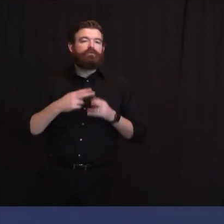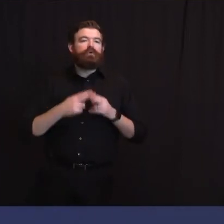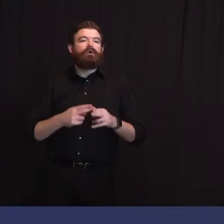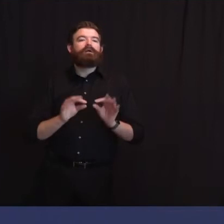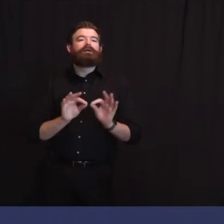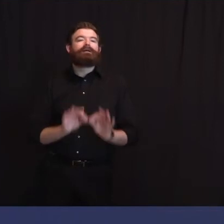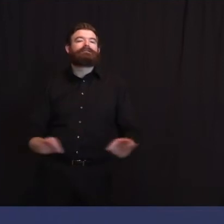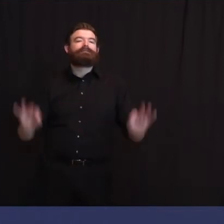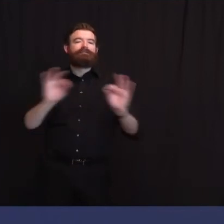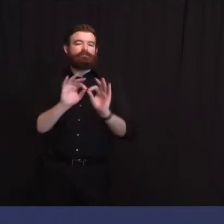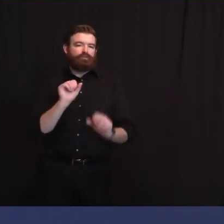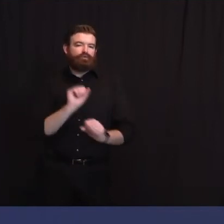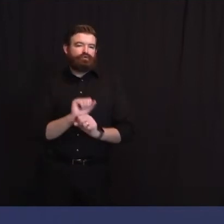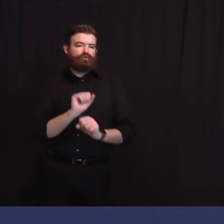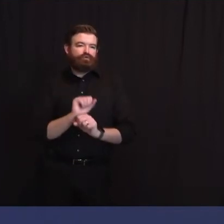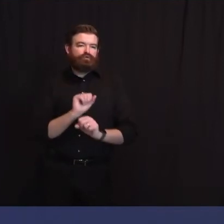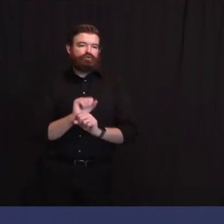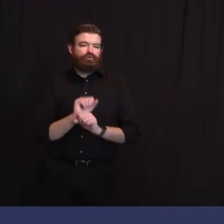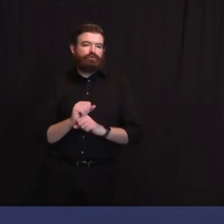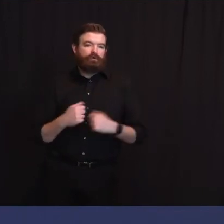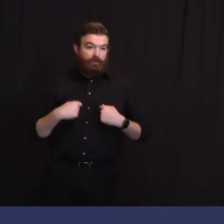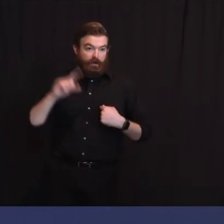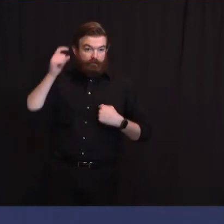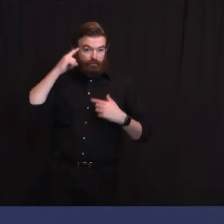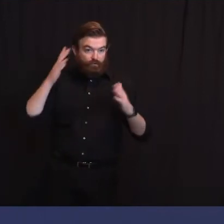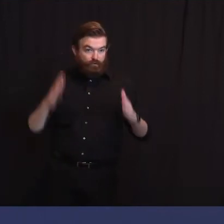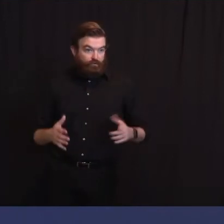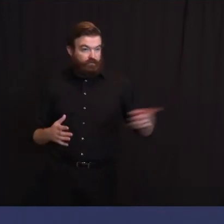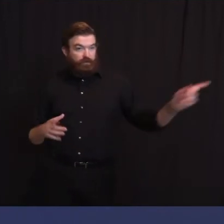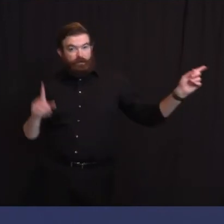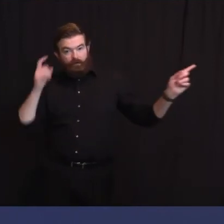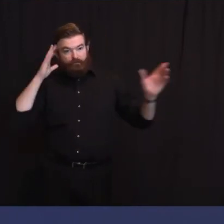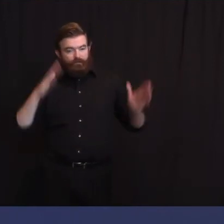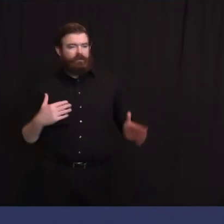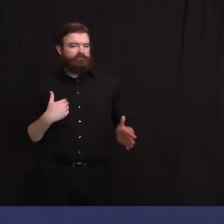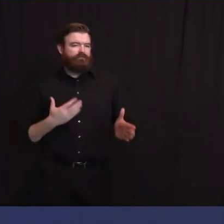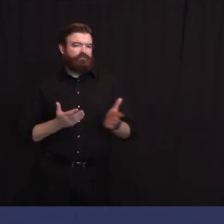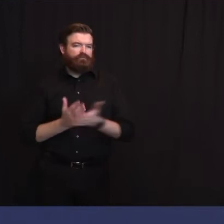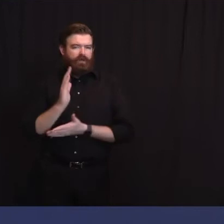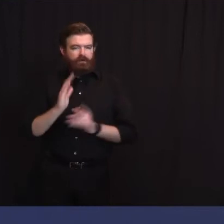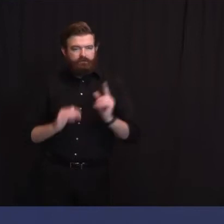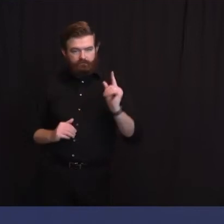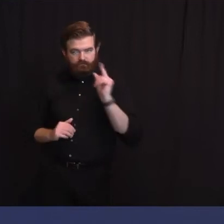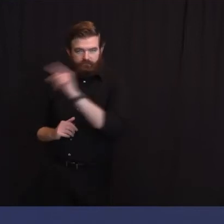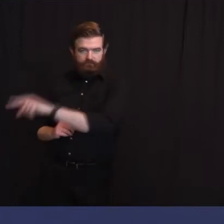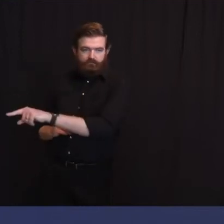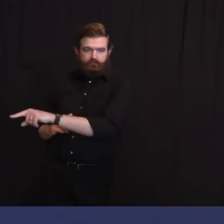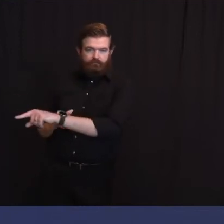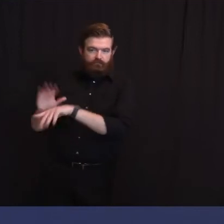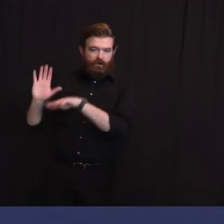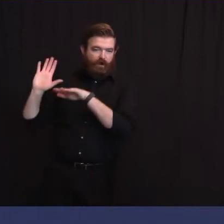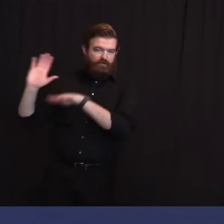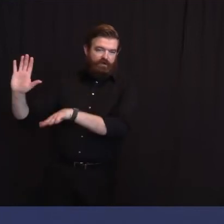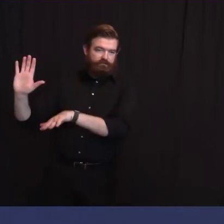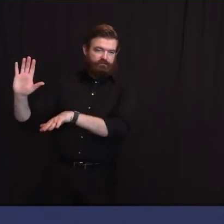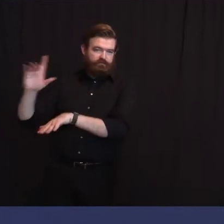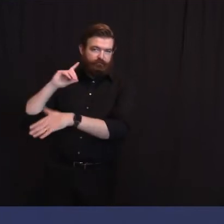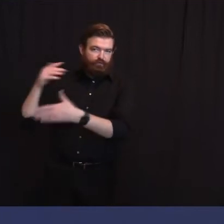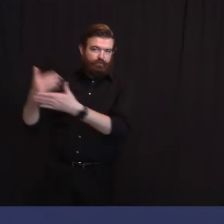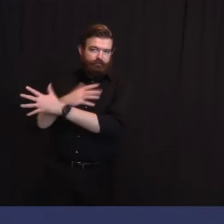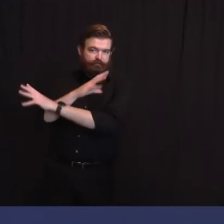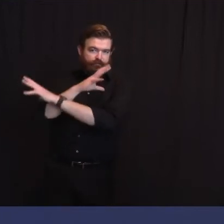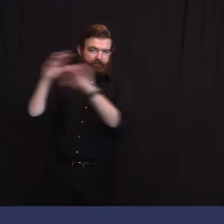controversy, that a governor has every right to be present at the inauguration of the President of the United States. So I'd say, with all due